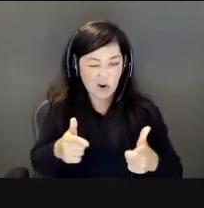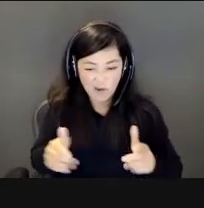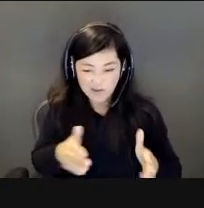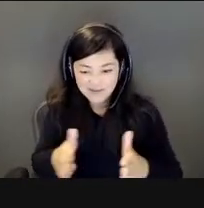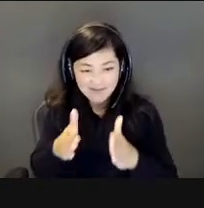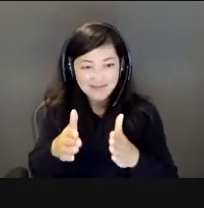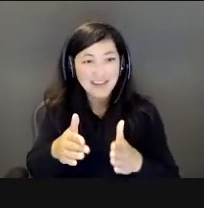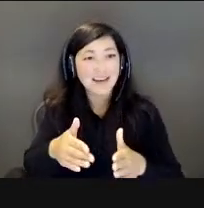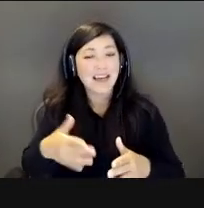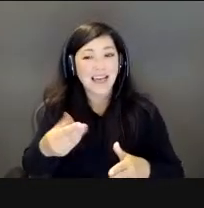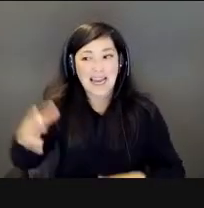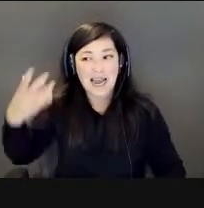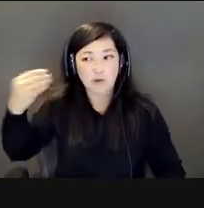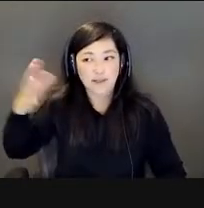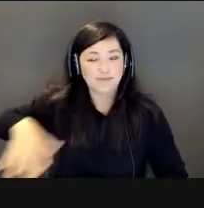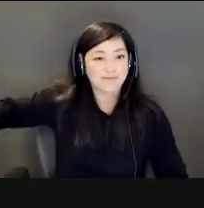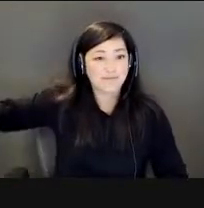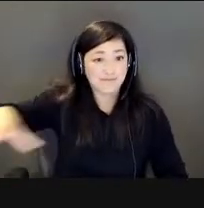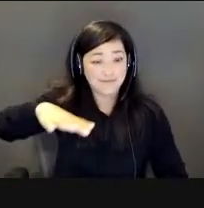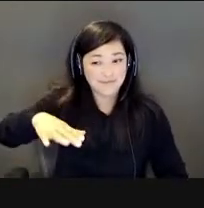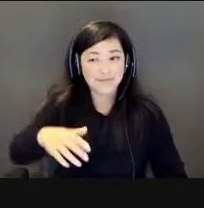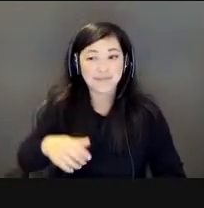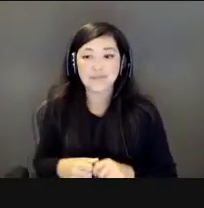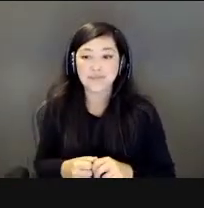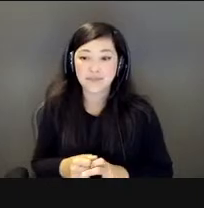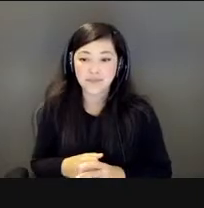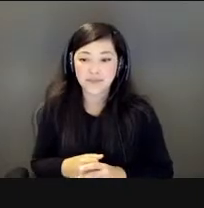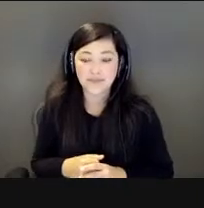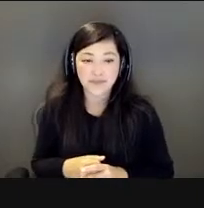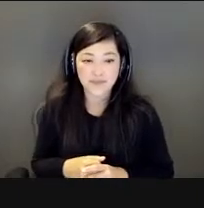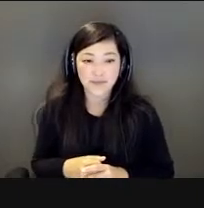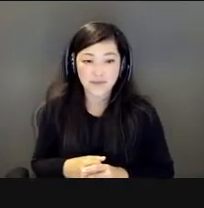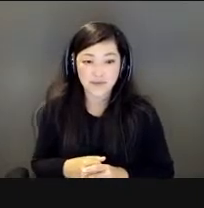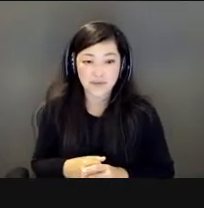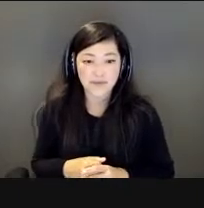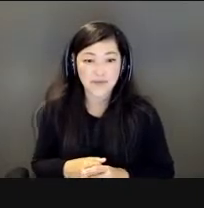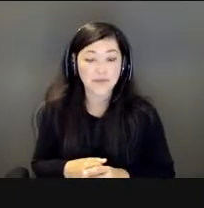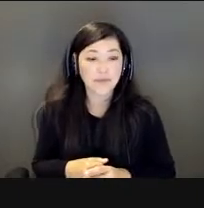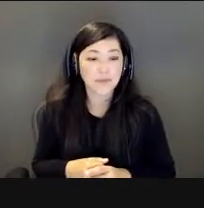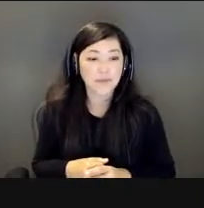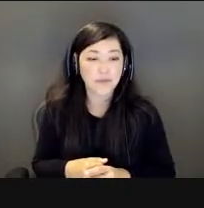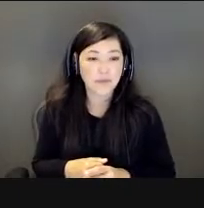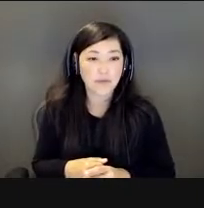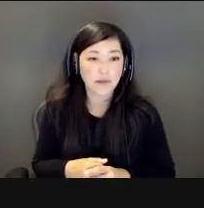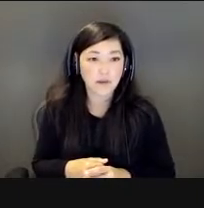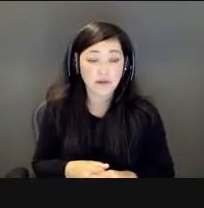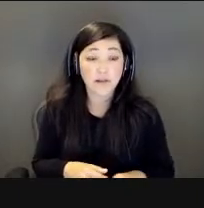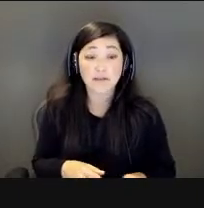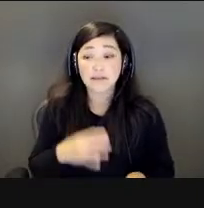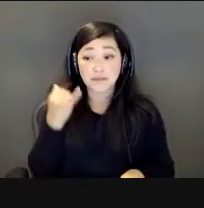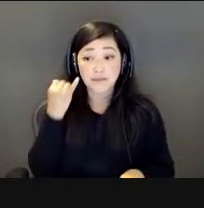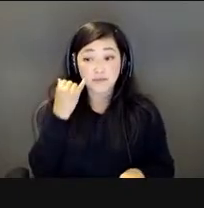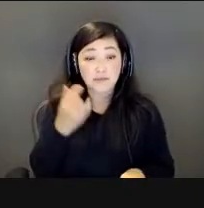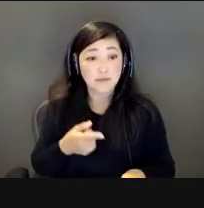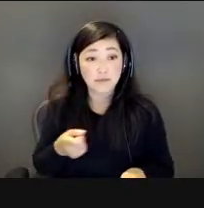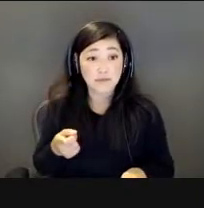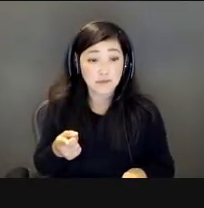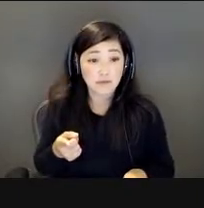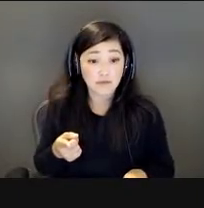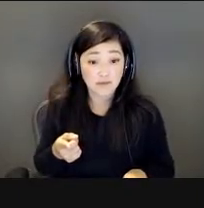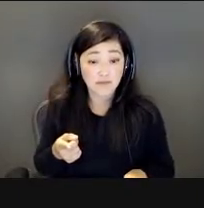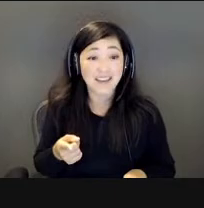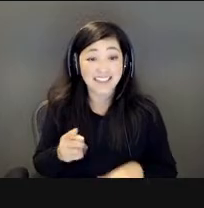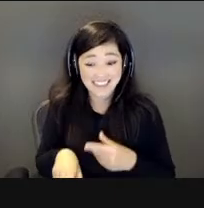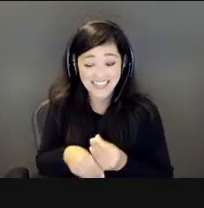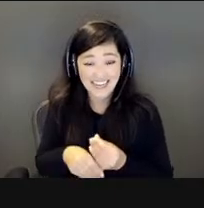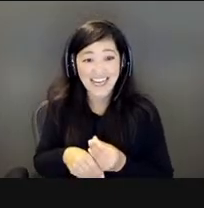funding component of it, but I think by going out of our comfort zone and putting